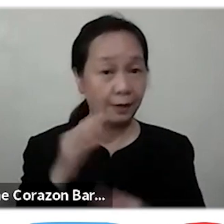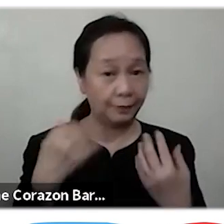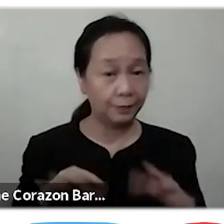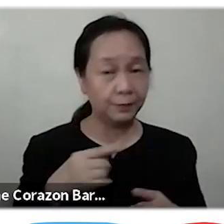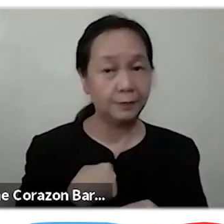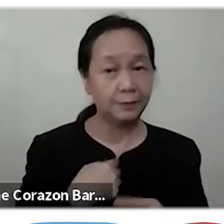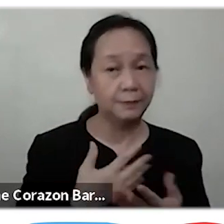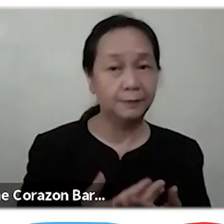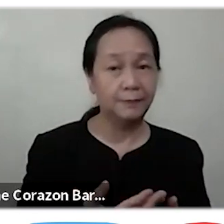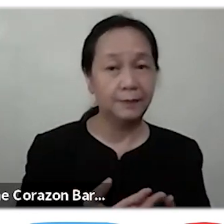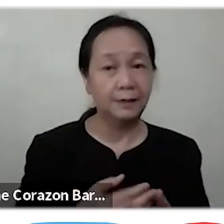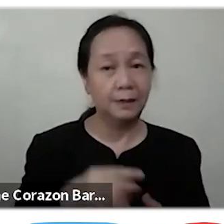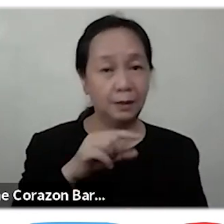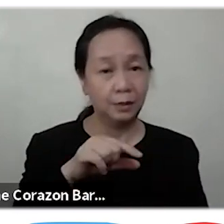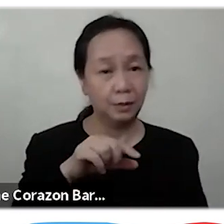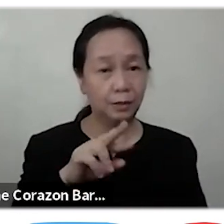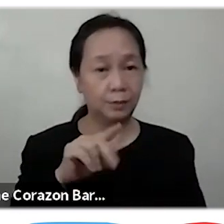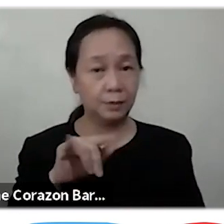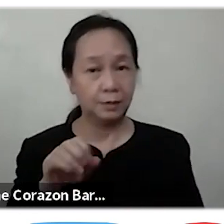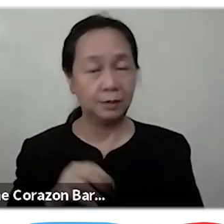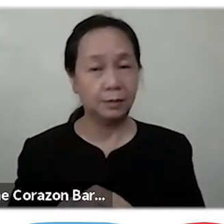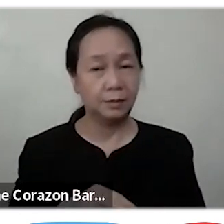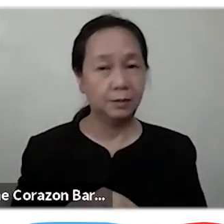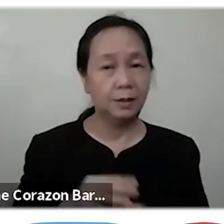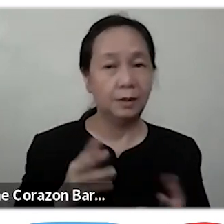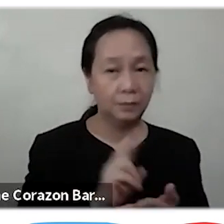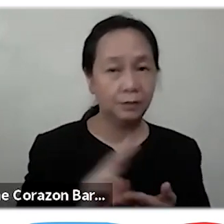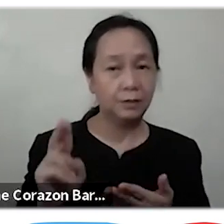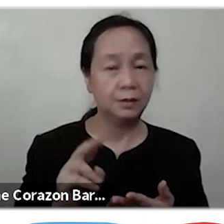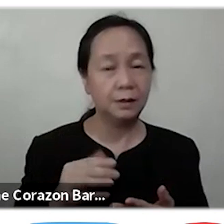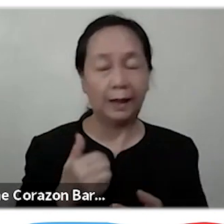Queen's University Belfast, along with other COVID under